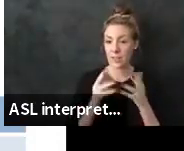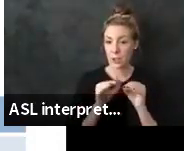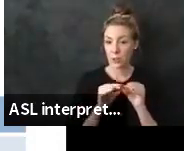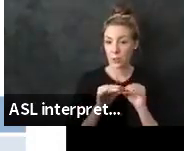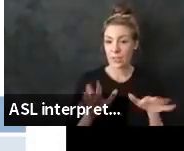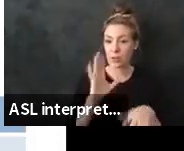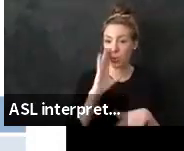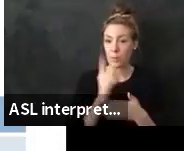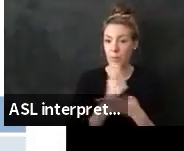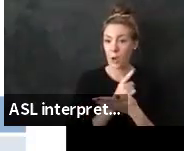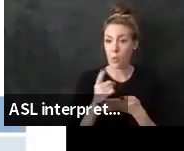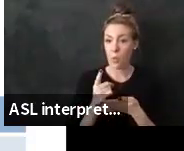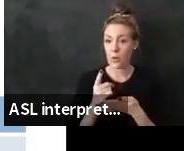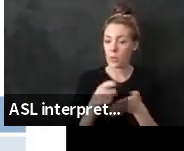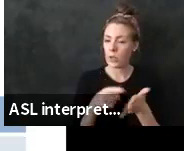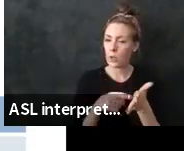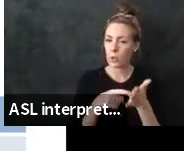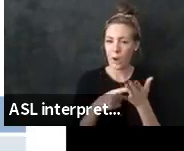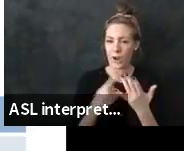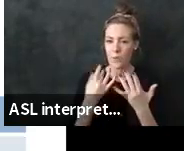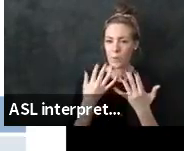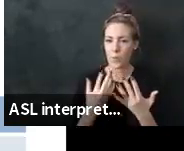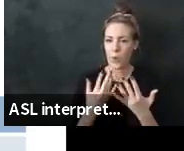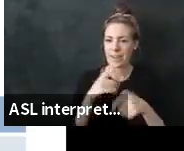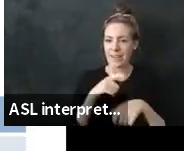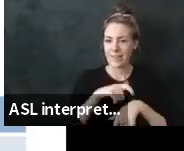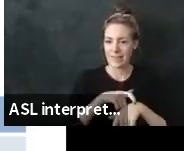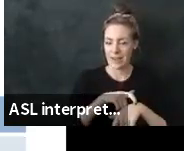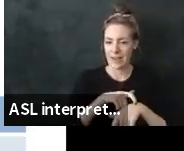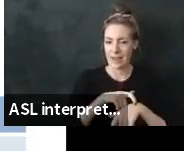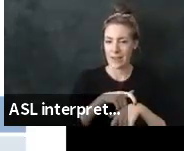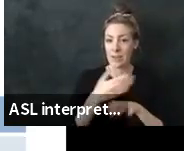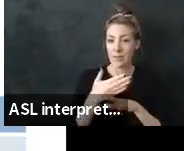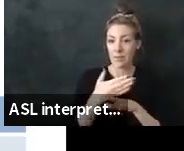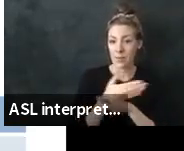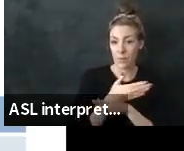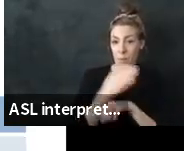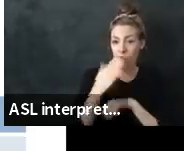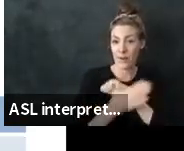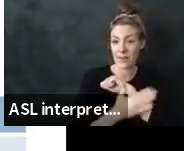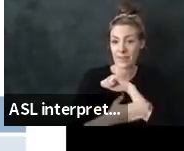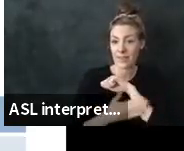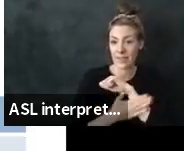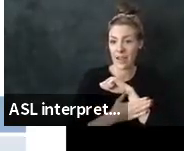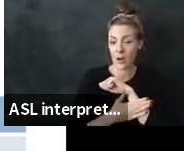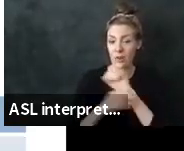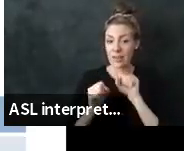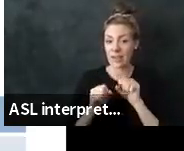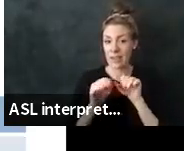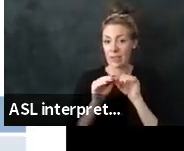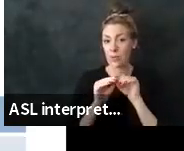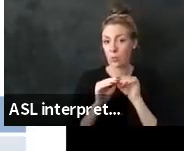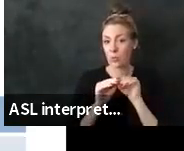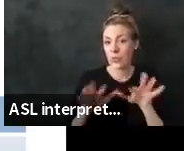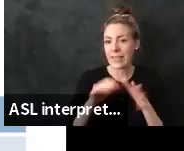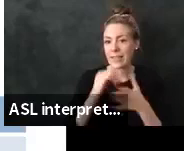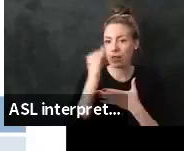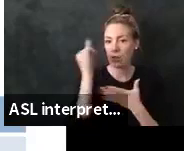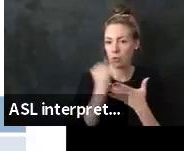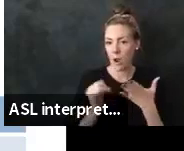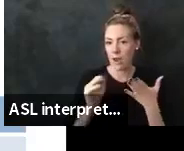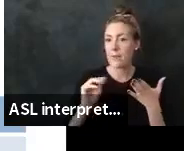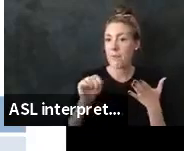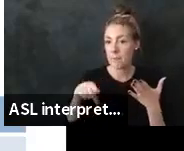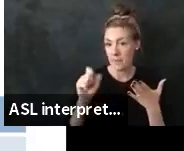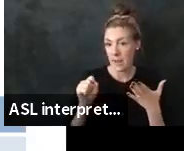1 week mandated waiting period before the county or the county's consultants can release draft maps. So